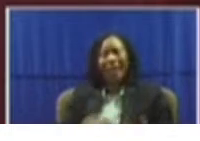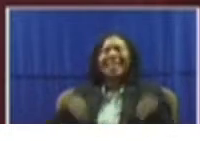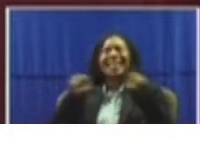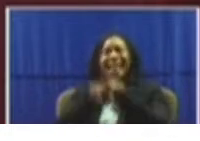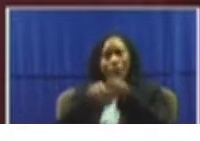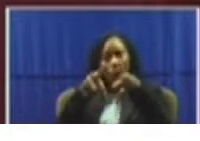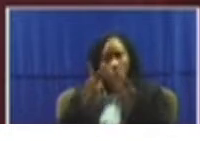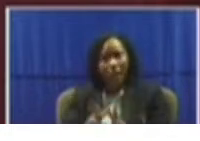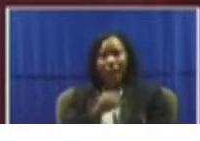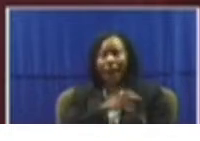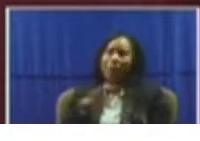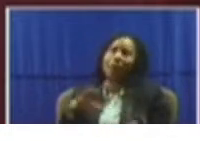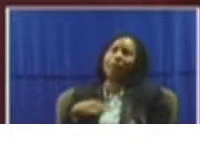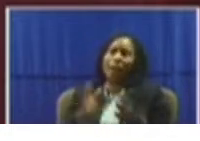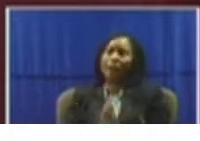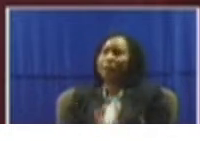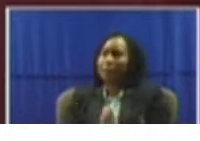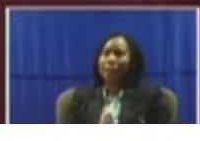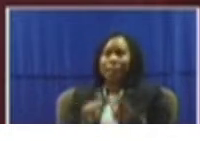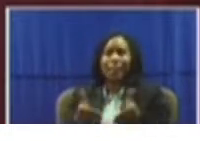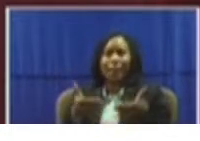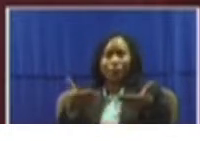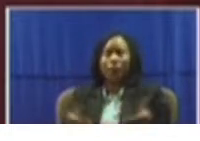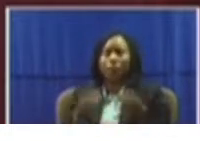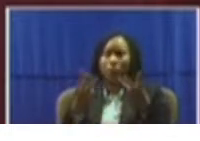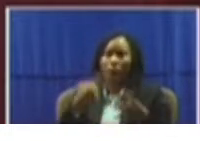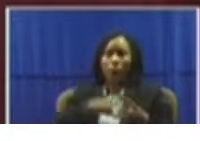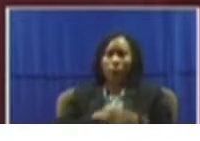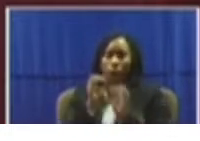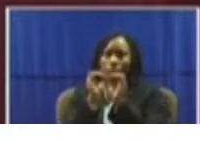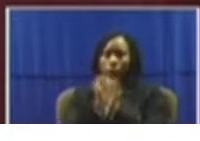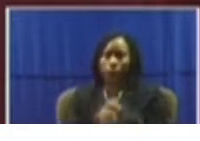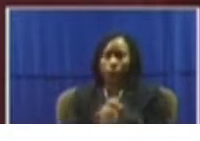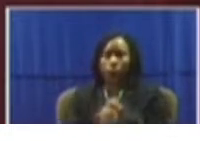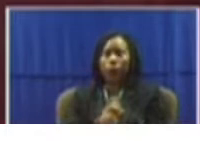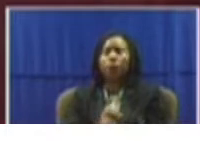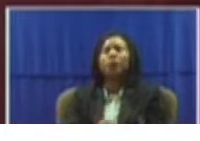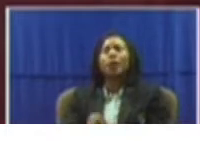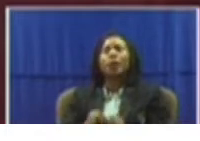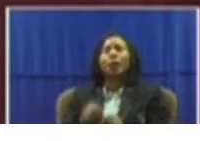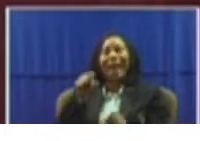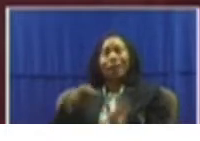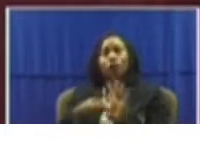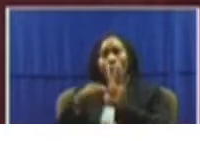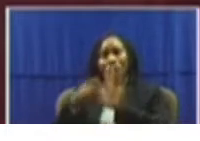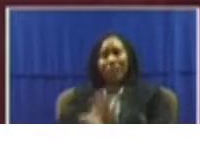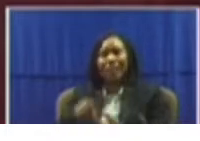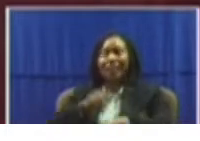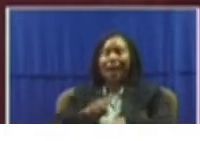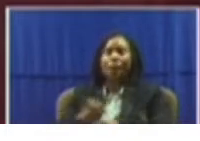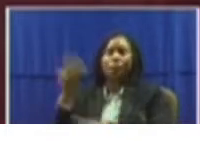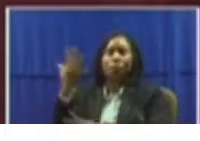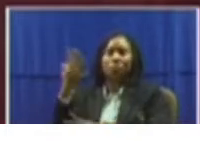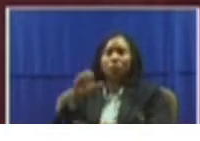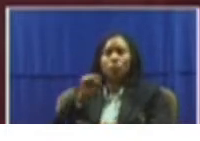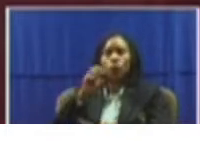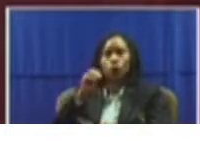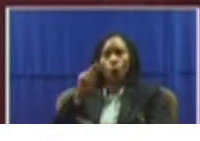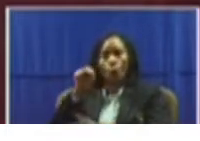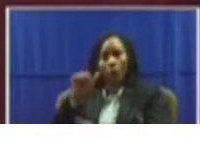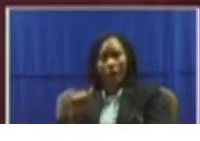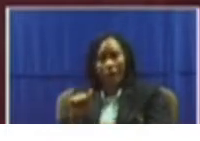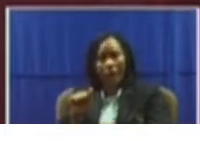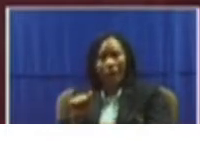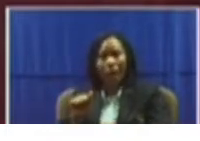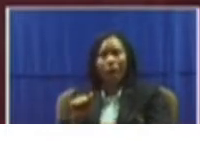people. They even exchange notes for his sona just to show that he can be saved because